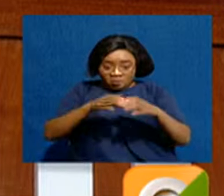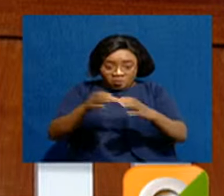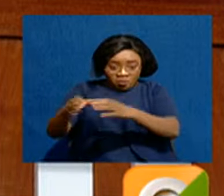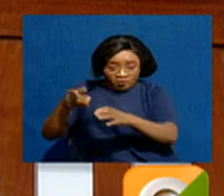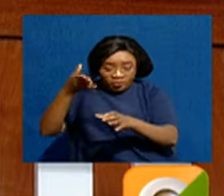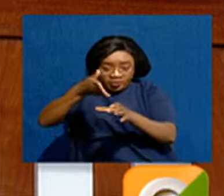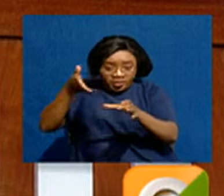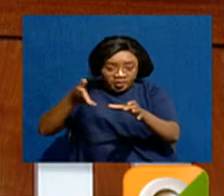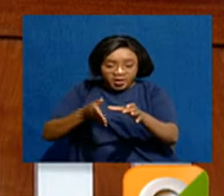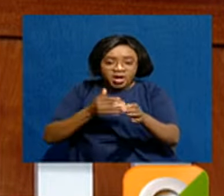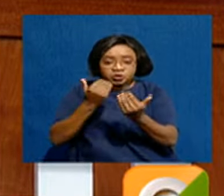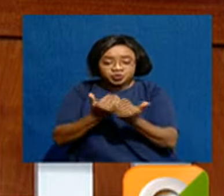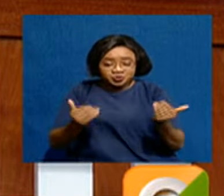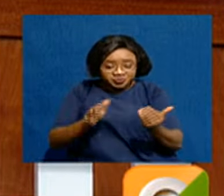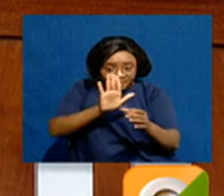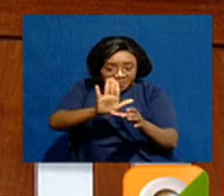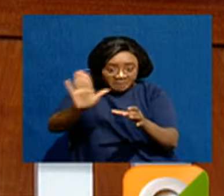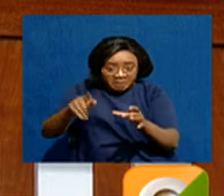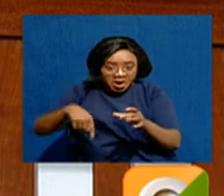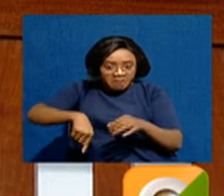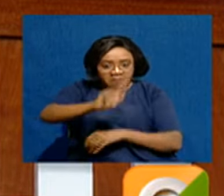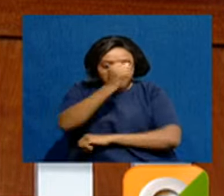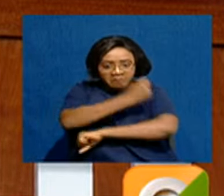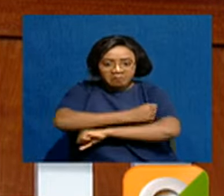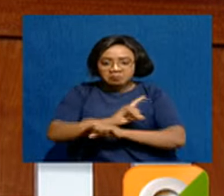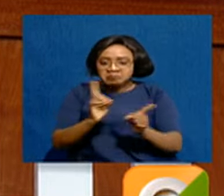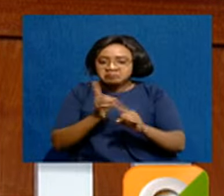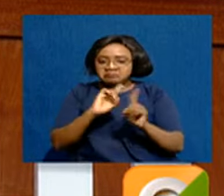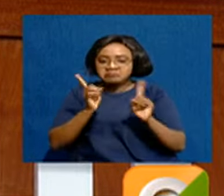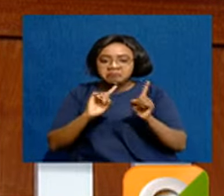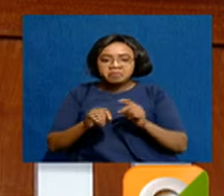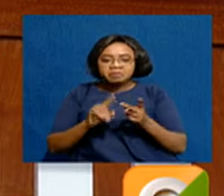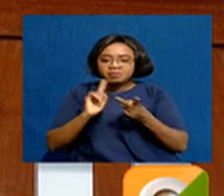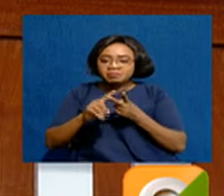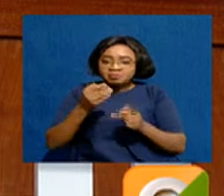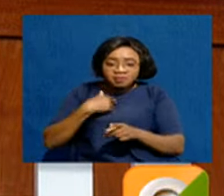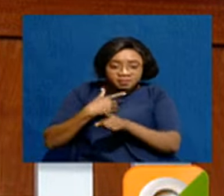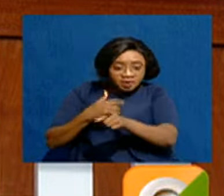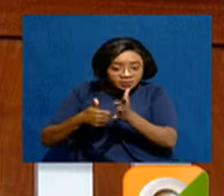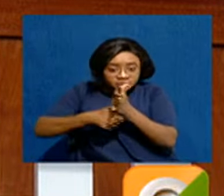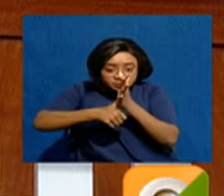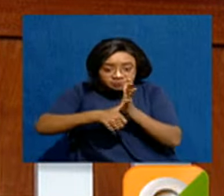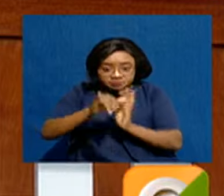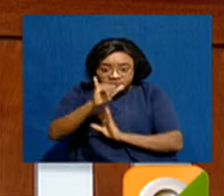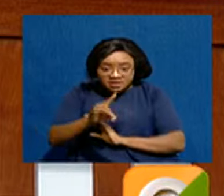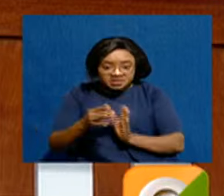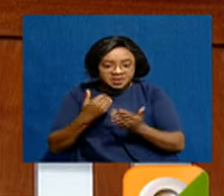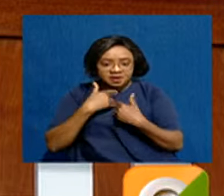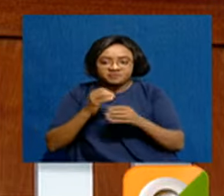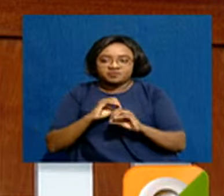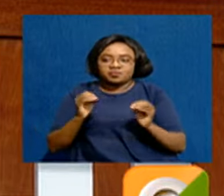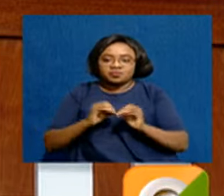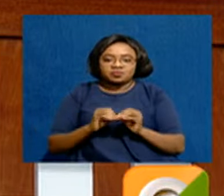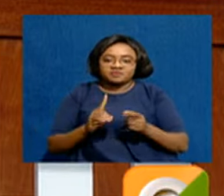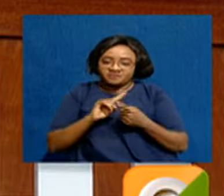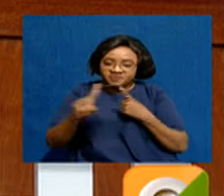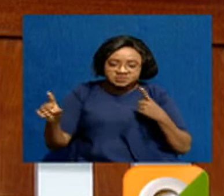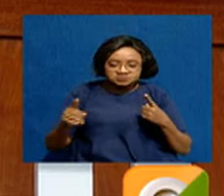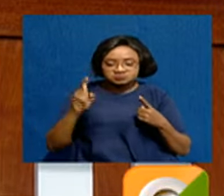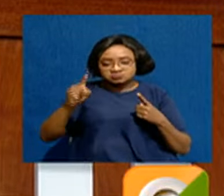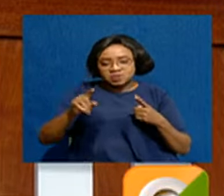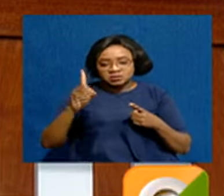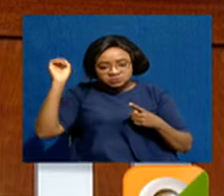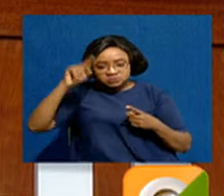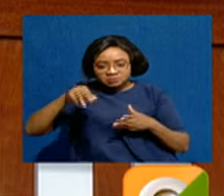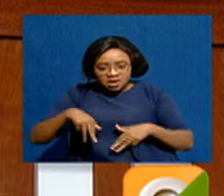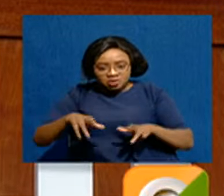Security. They even don't have the citizens' document. We must open up roads.